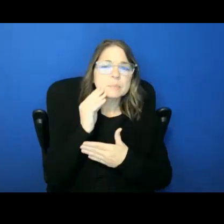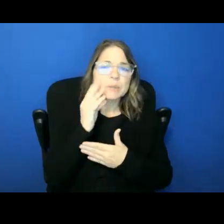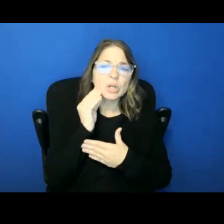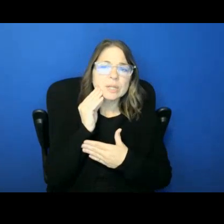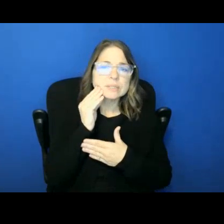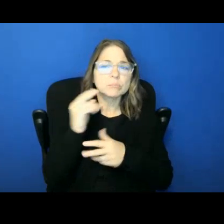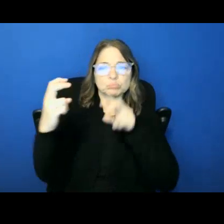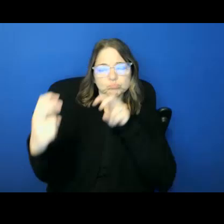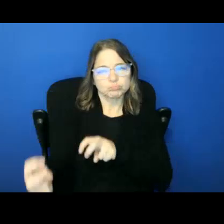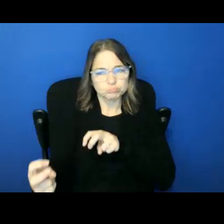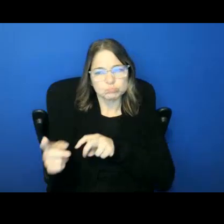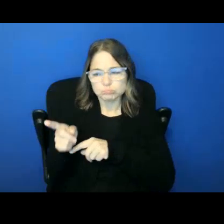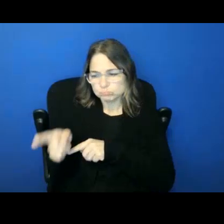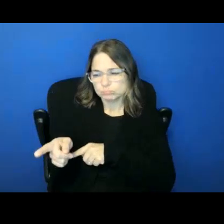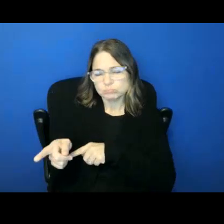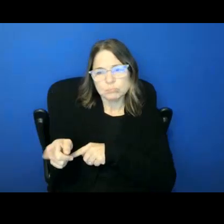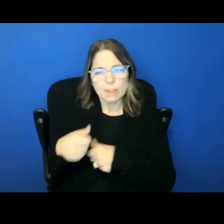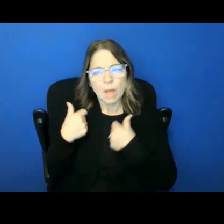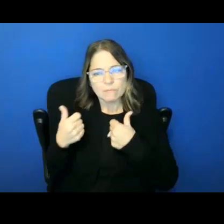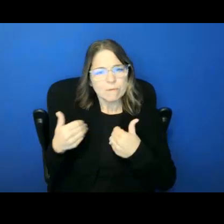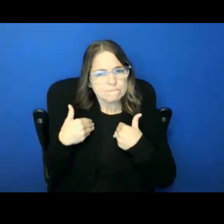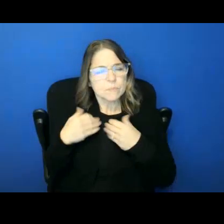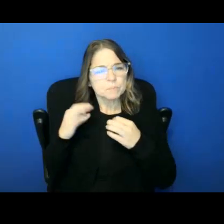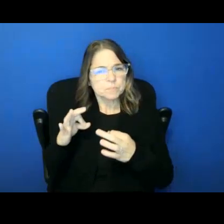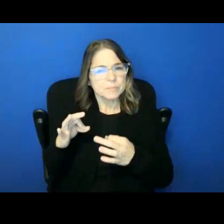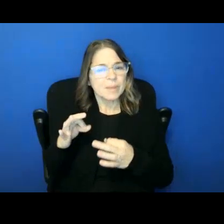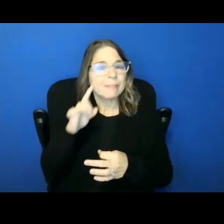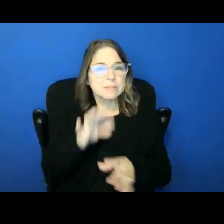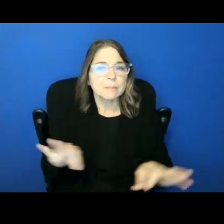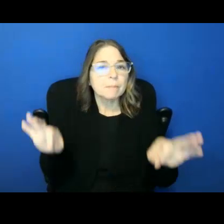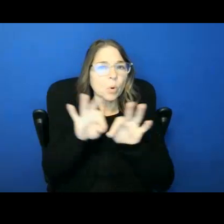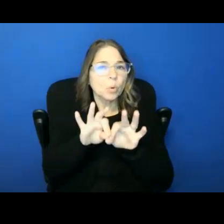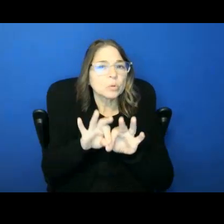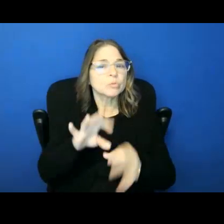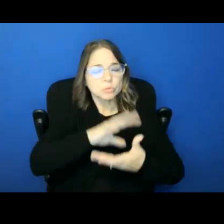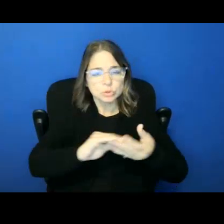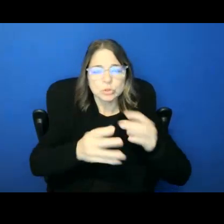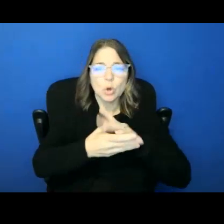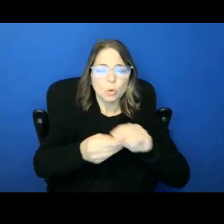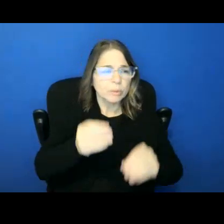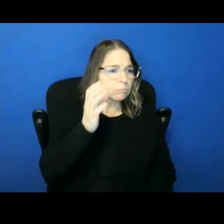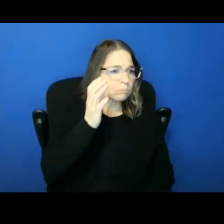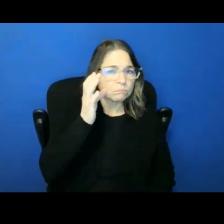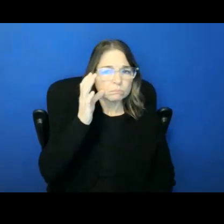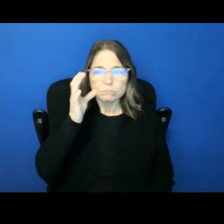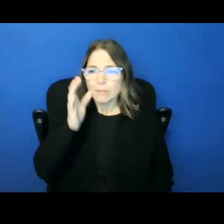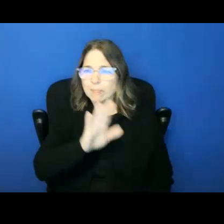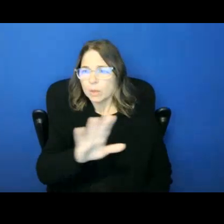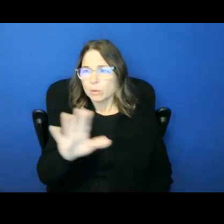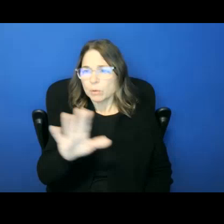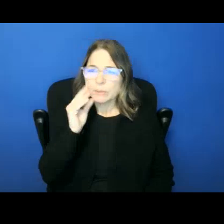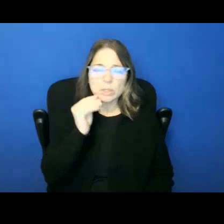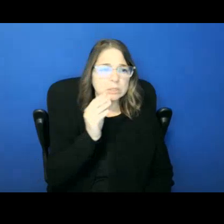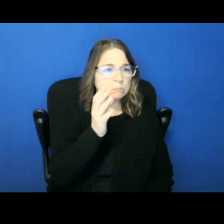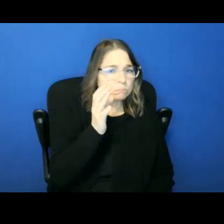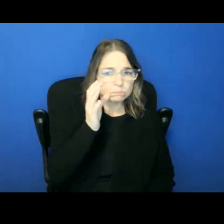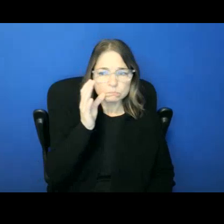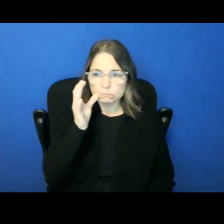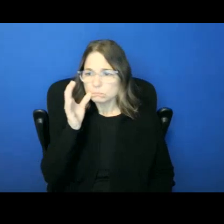experience and sit across from somebody like that, and that's why I think it's so important to hear stories and hear people's stories and their experience, right? Because that